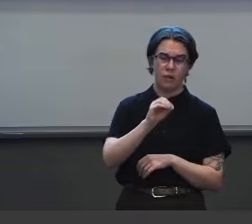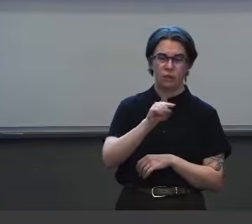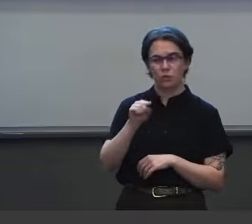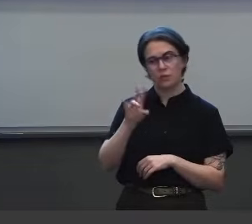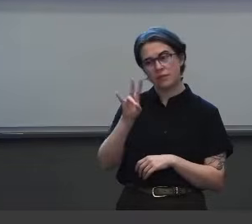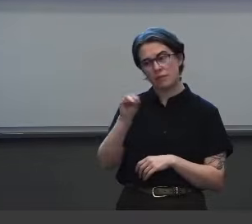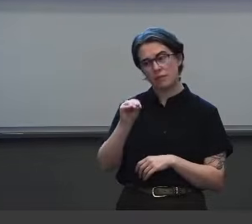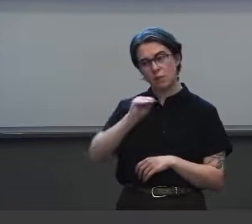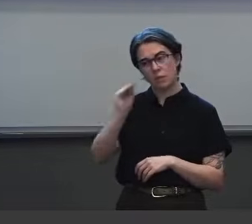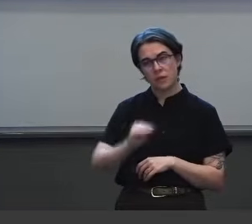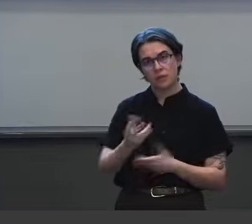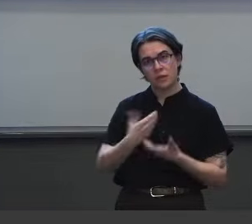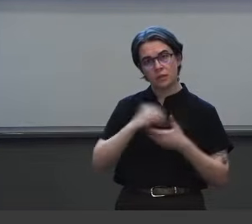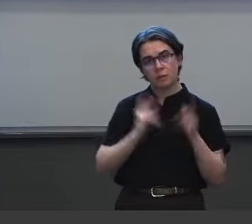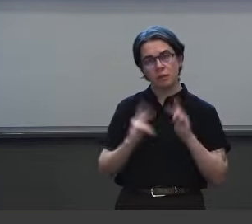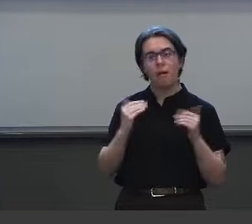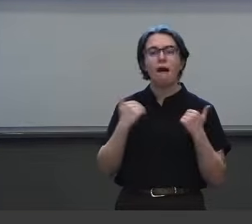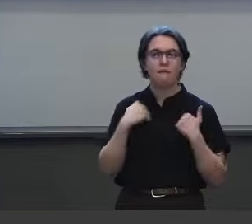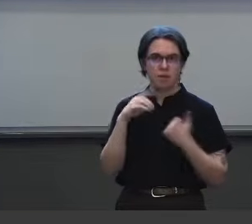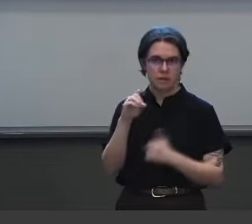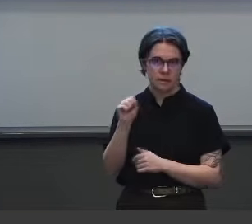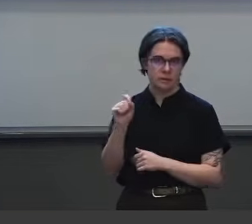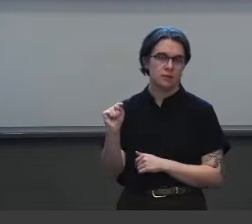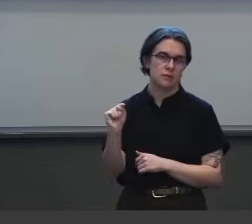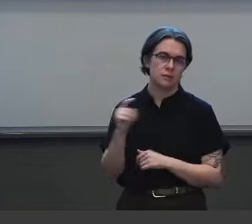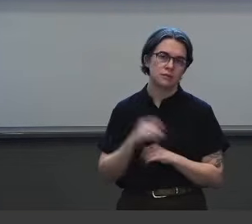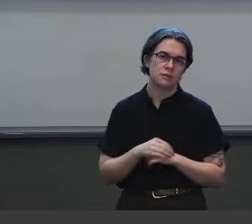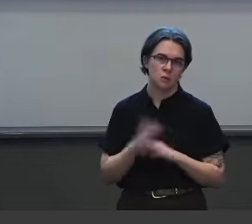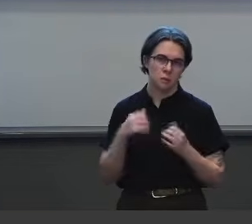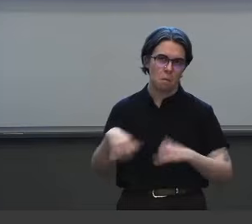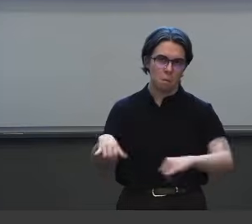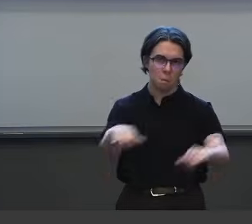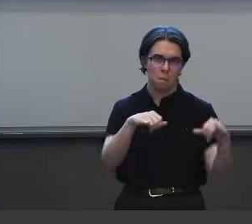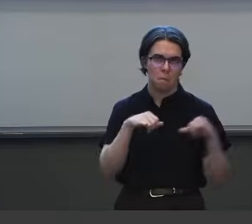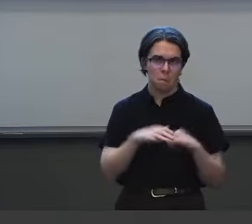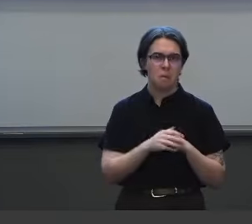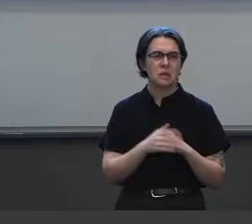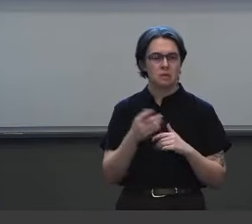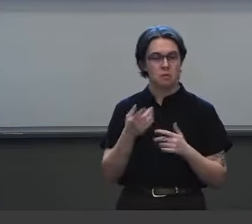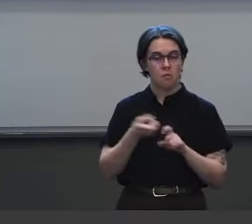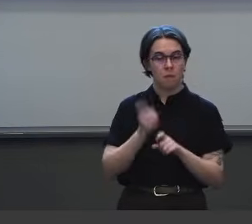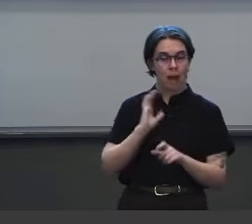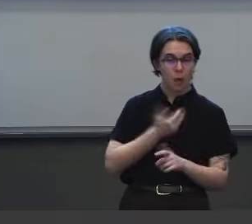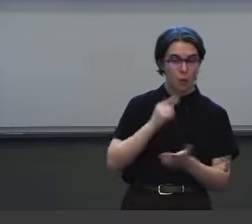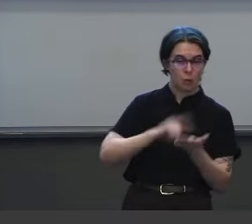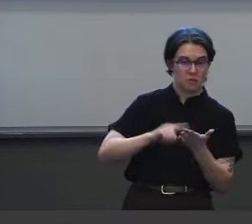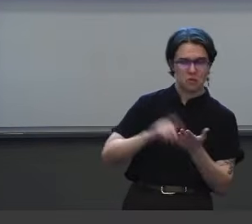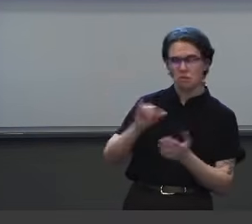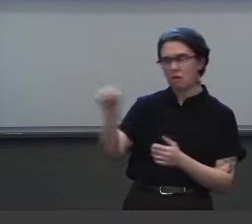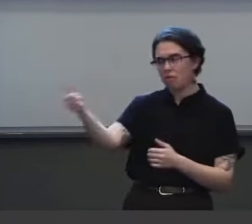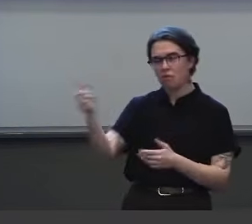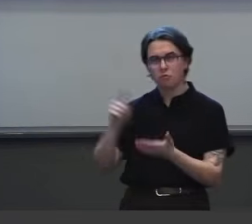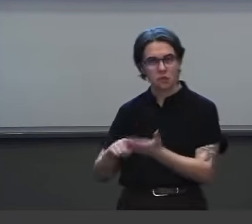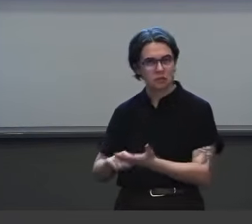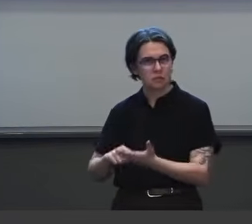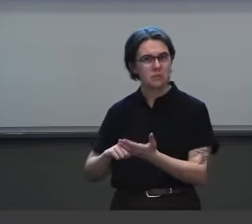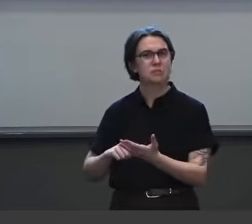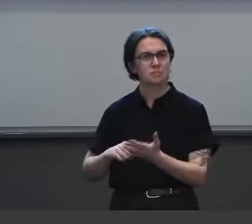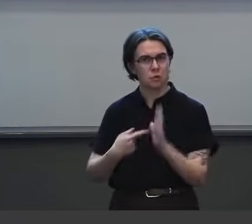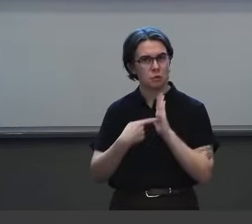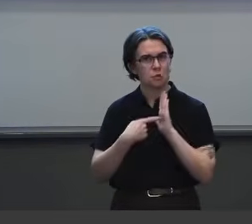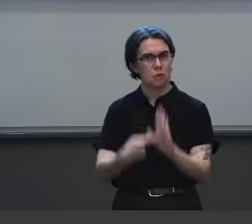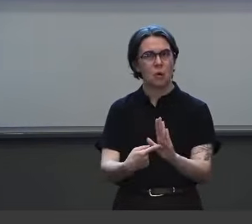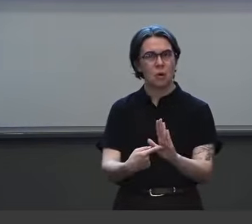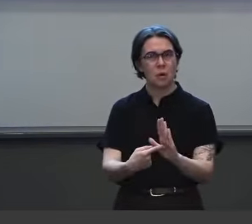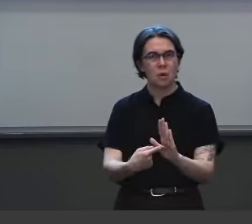it's a very common issue. And we know from our research and that of others that decreased sound tolerance significantly